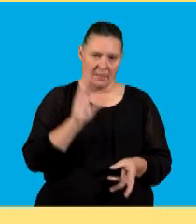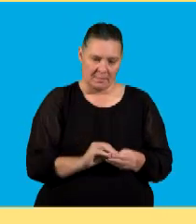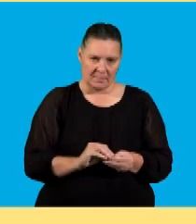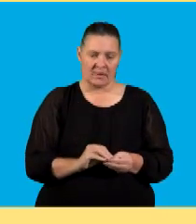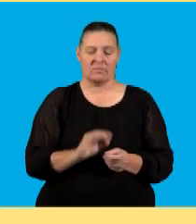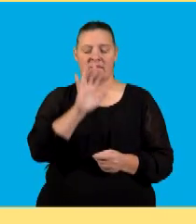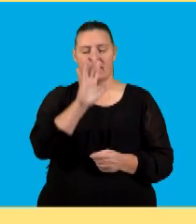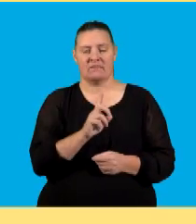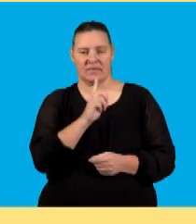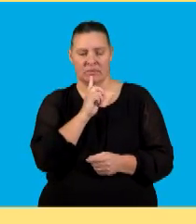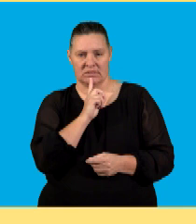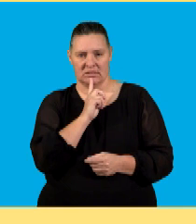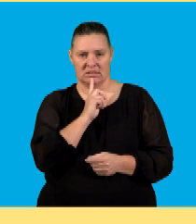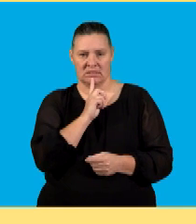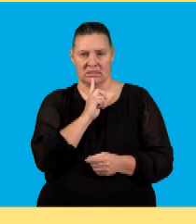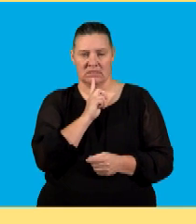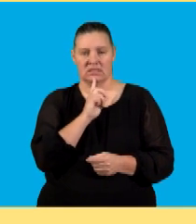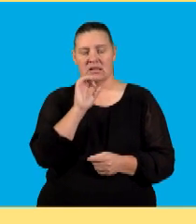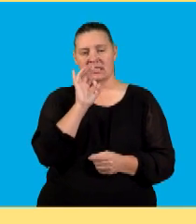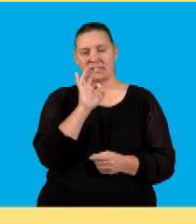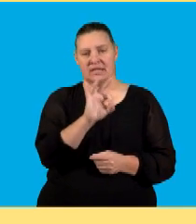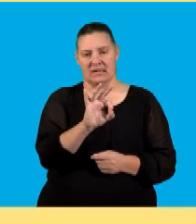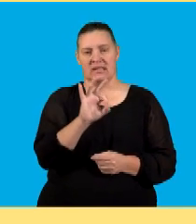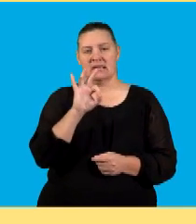UIF. I'll get